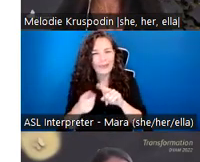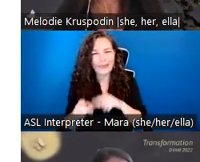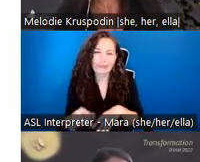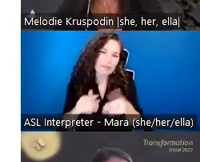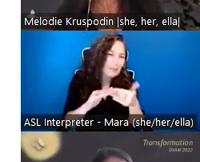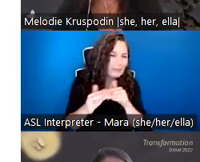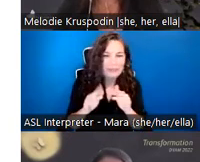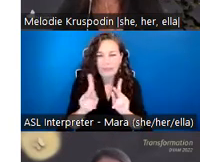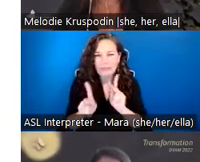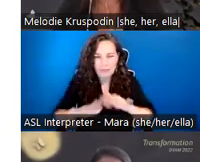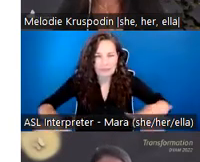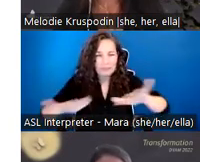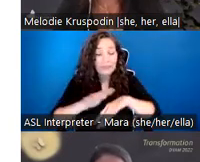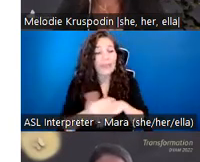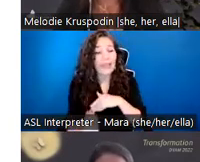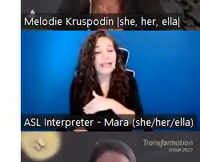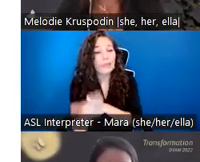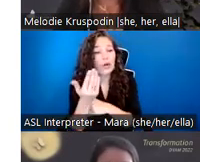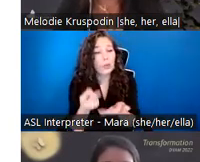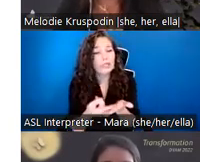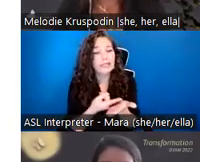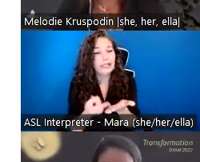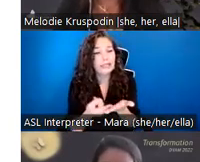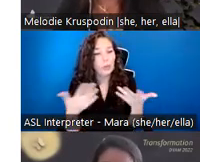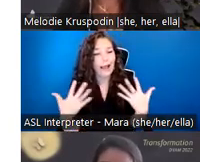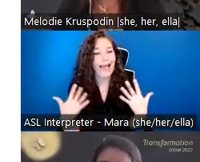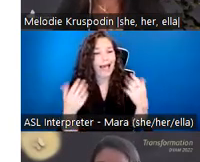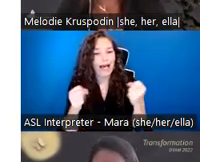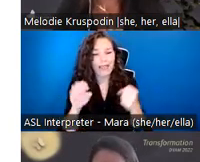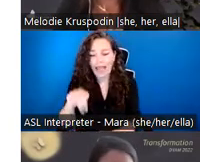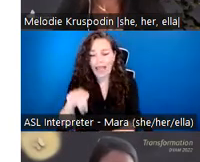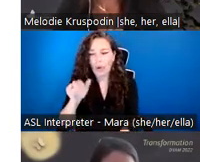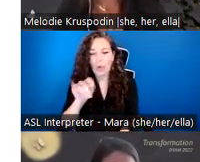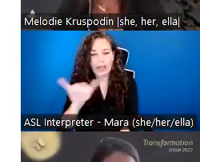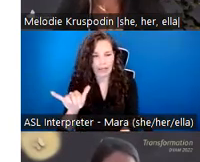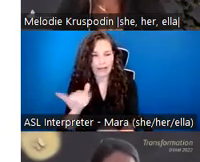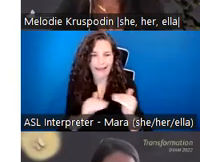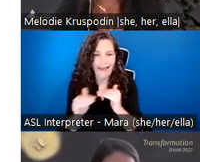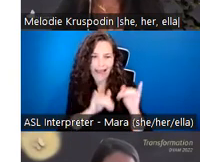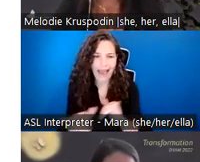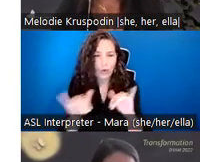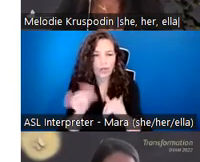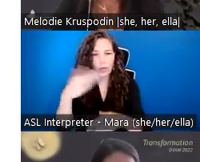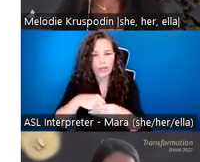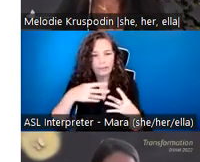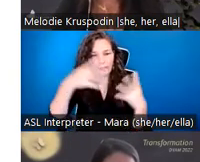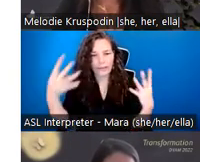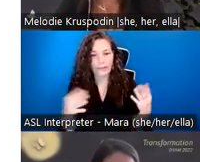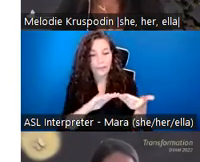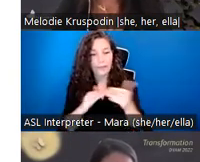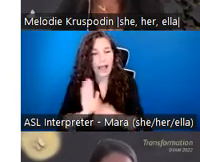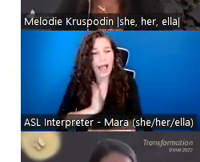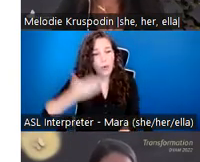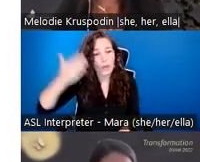Again, this morning, we're going to be talking about health equity in the LGBTQIA plus community. Our presenters are